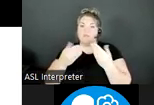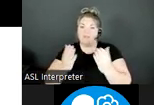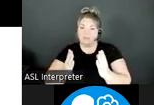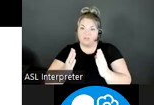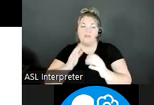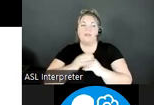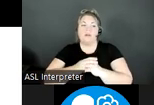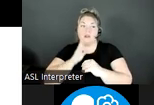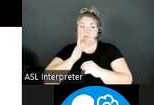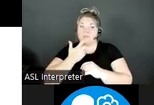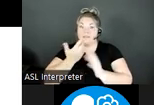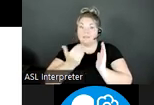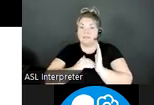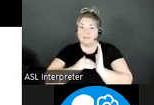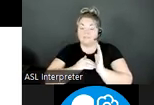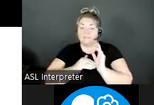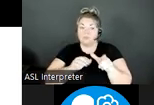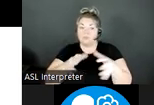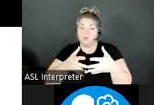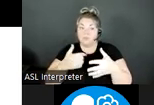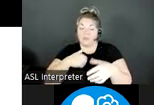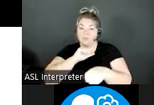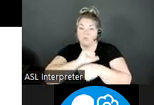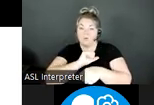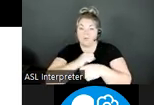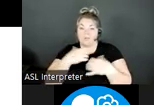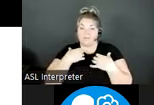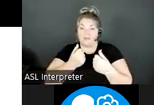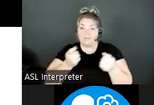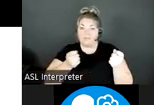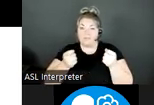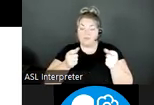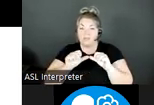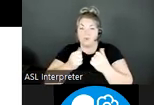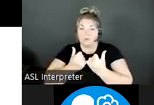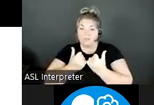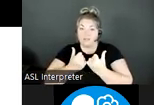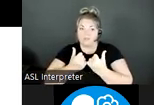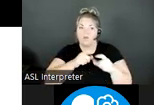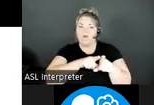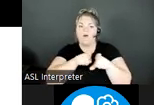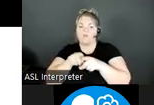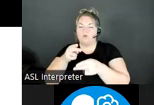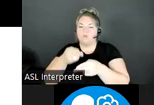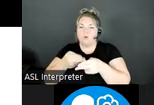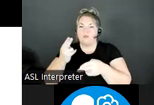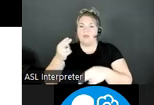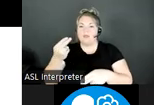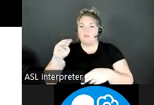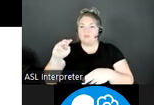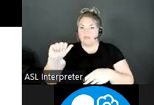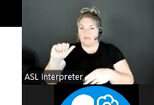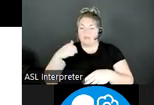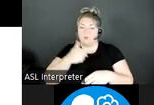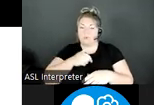And I'll just say again that the group that I work with is Health Management Associates, otherwise known as HMA. So we